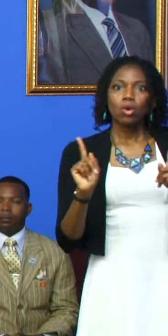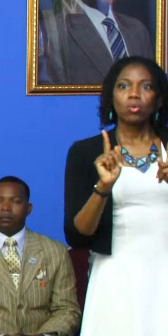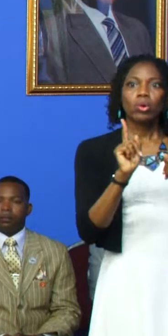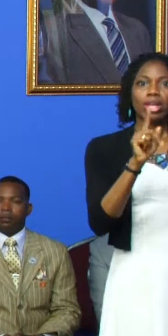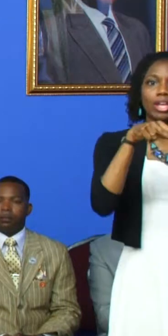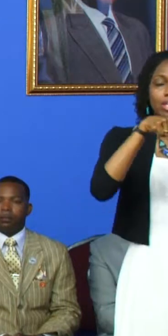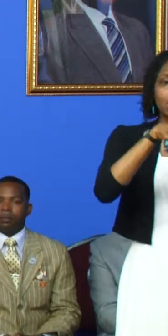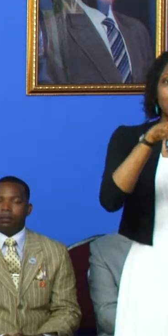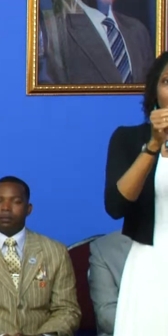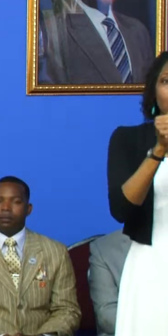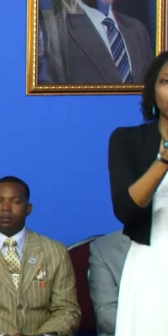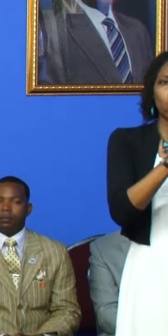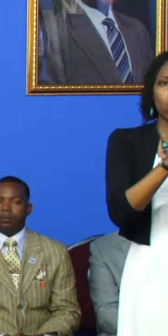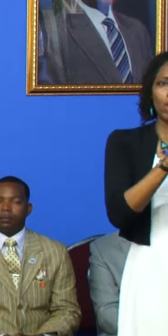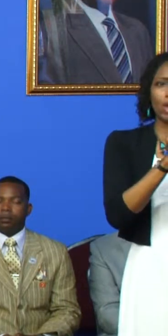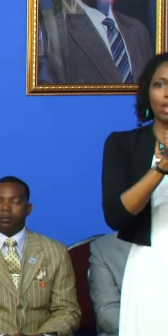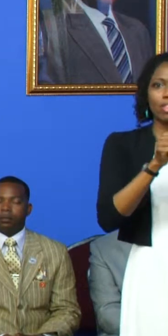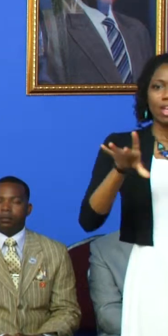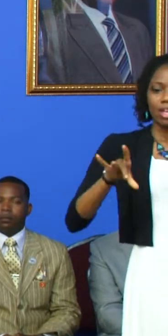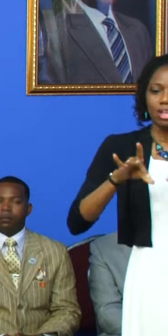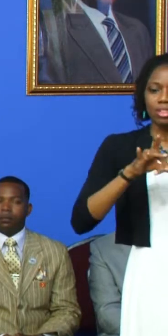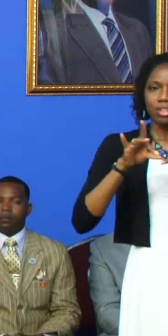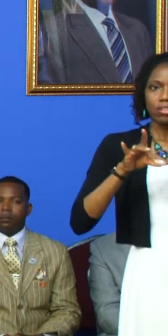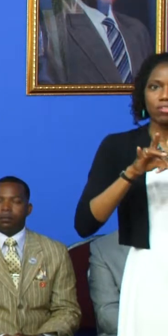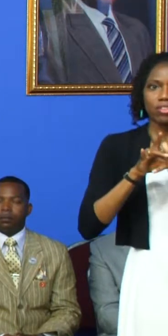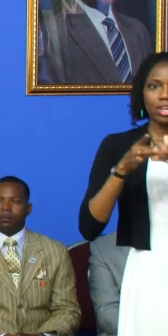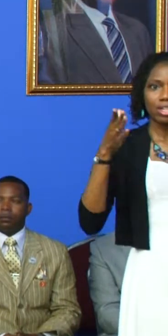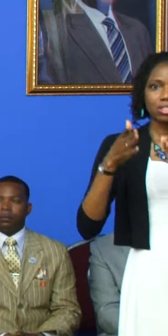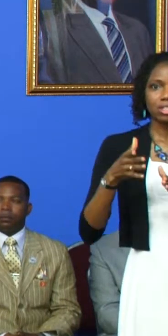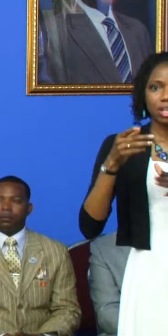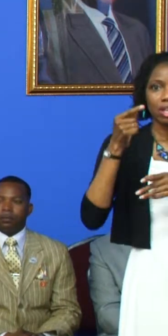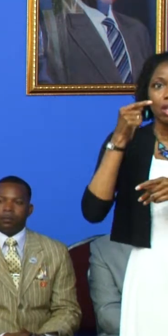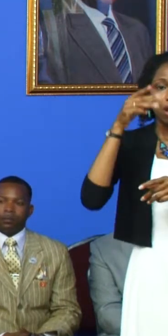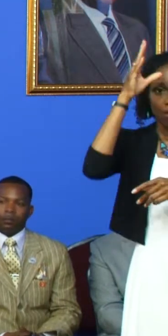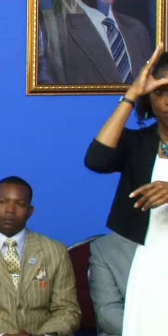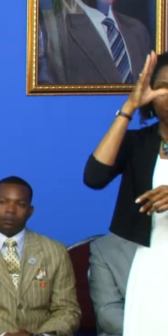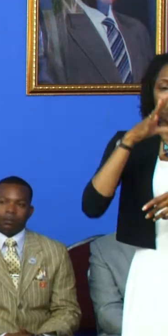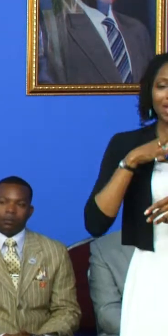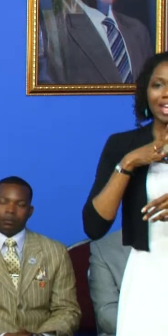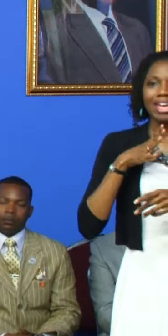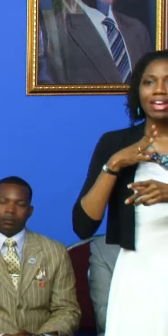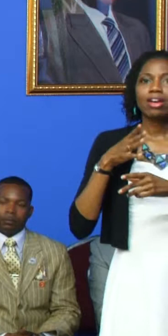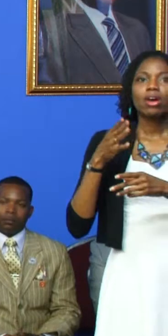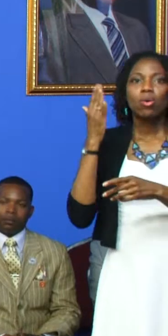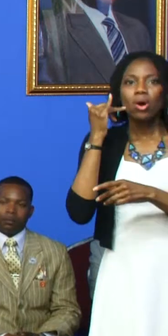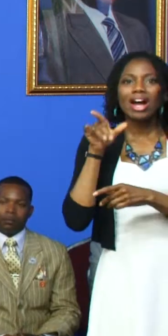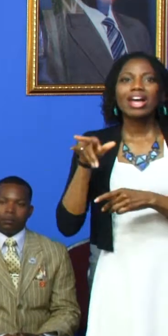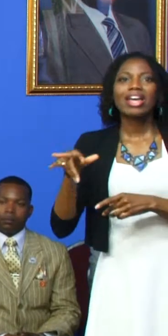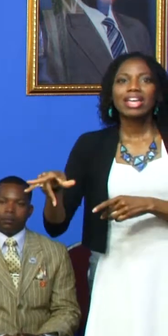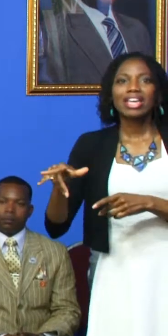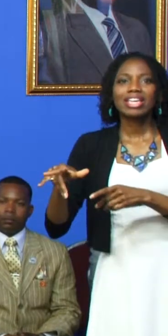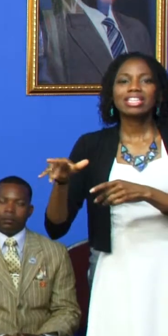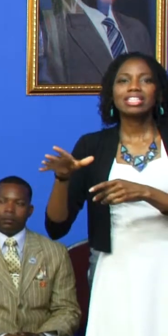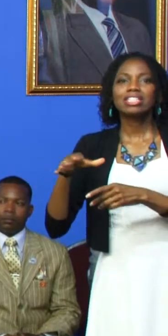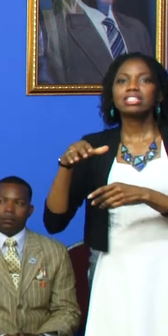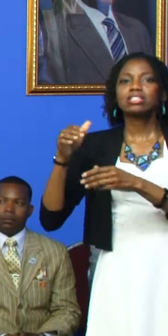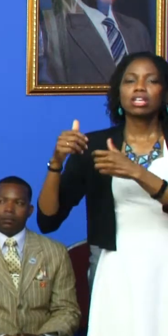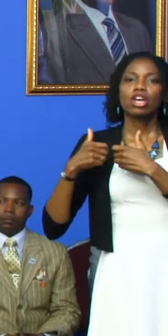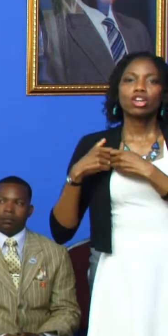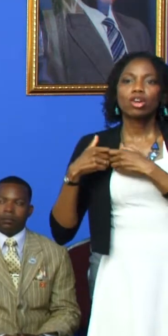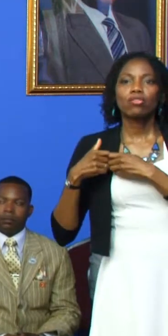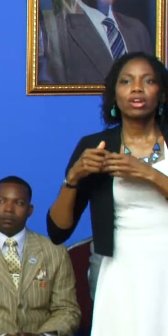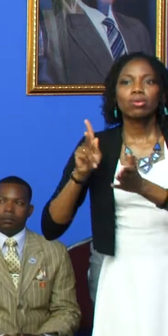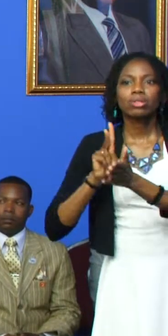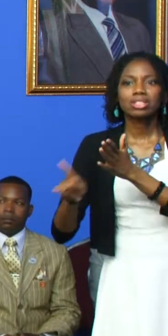fiance of the young white girl that was killed, saying that y'all let the killer police